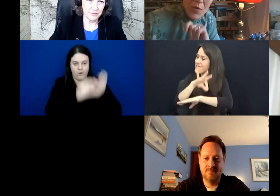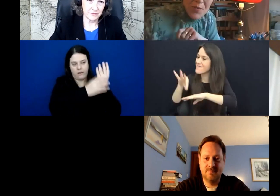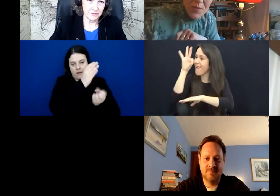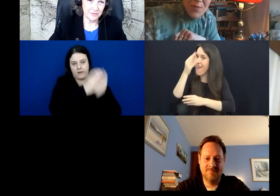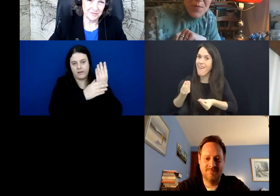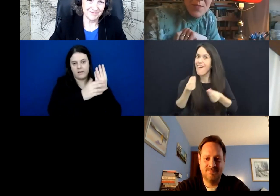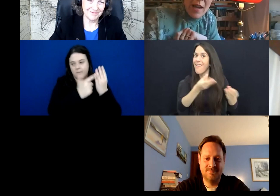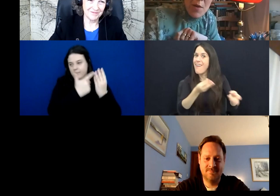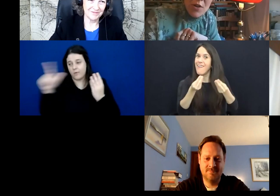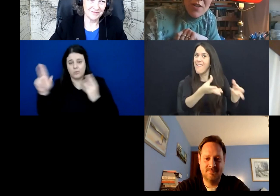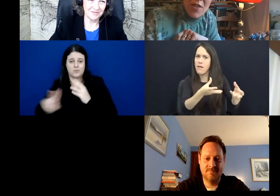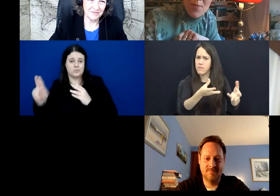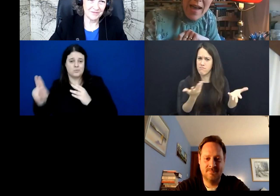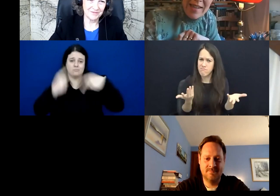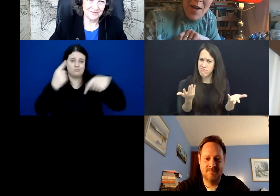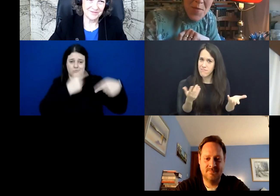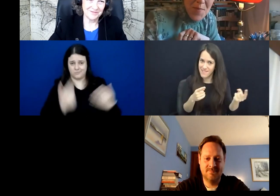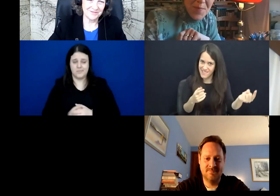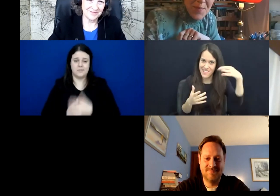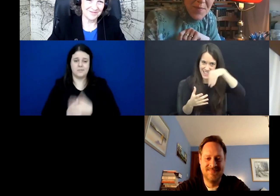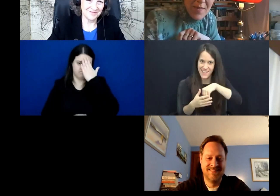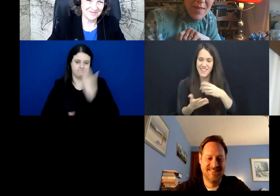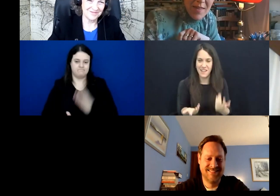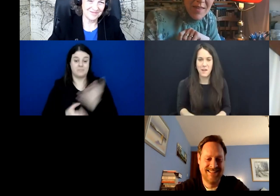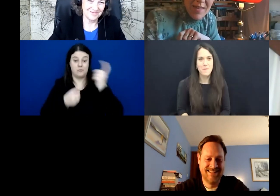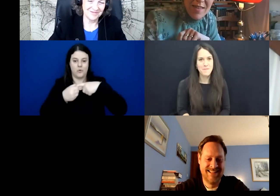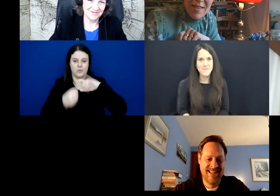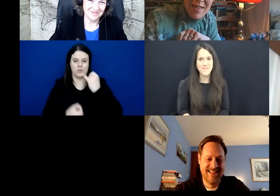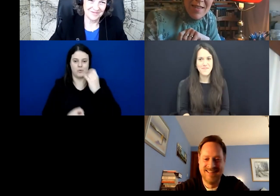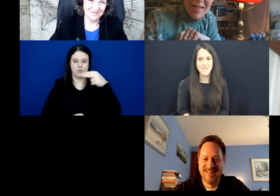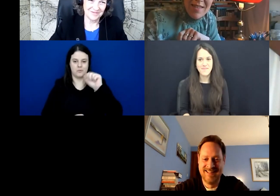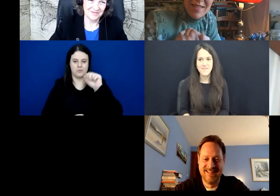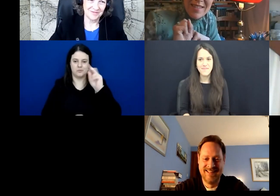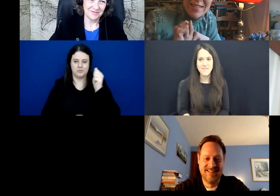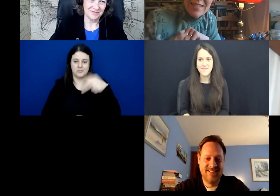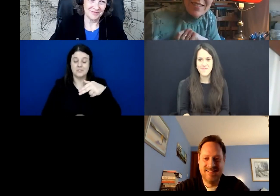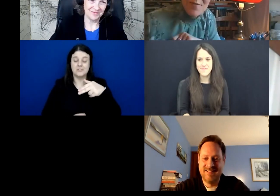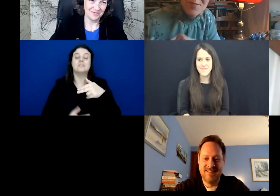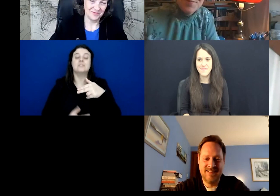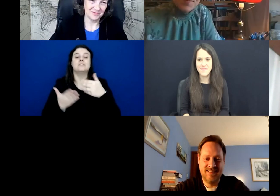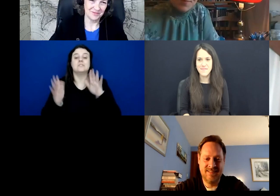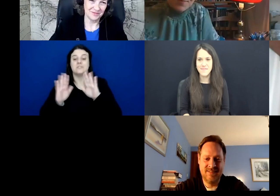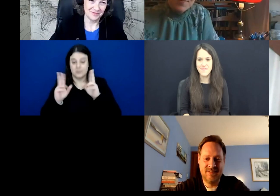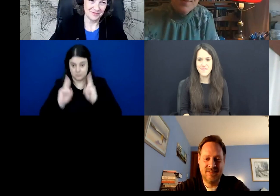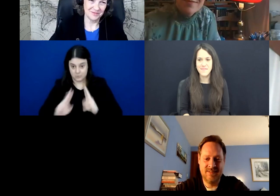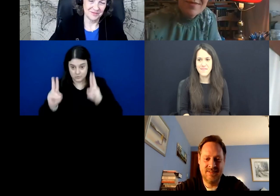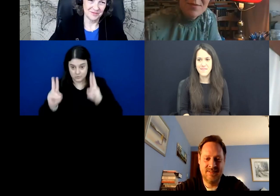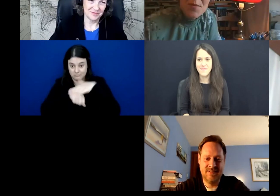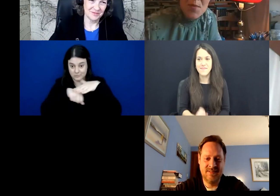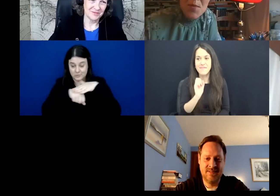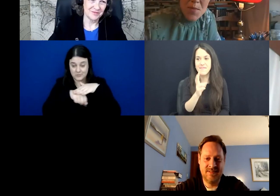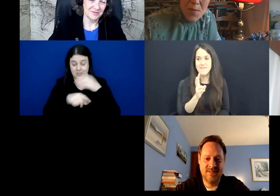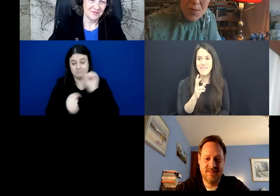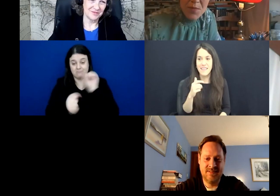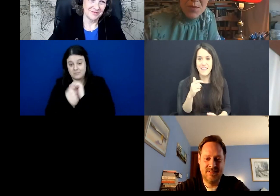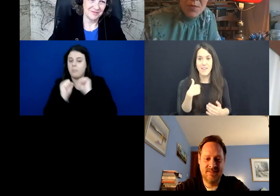Thank you. I hope Jonathan's back now. Yes, sorry, Sarah, I jumped in and we continued the conversation. Please